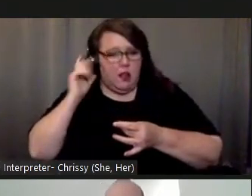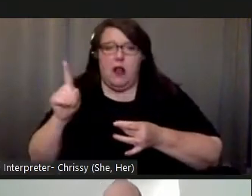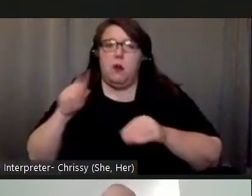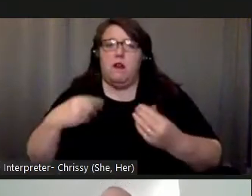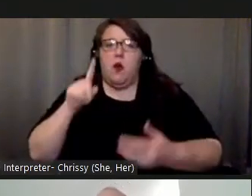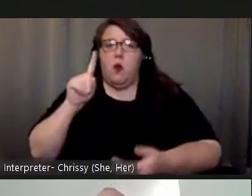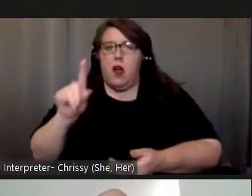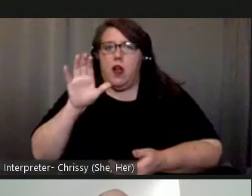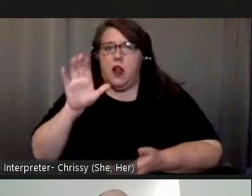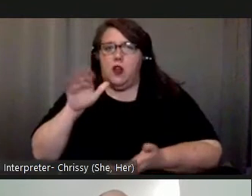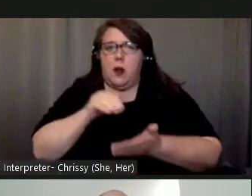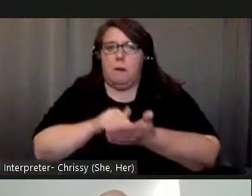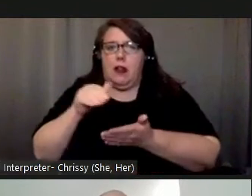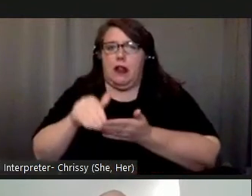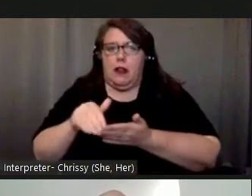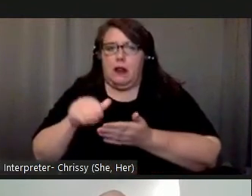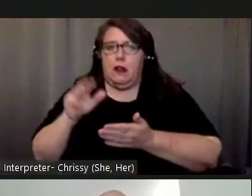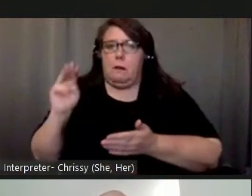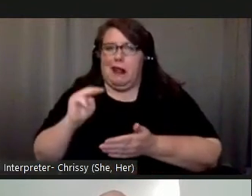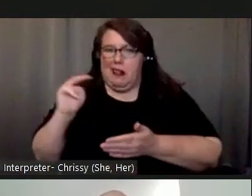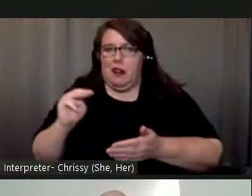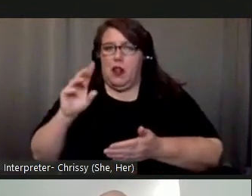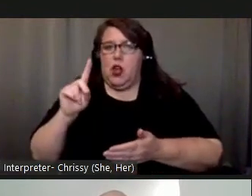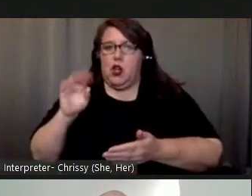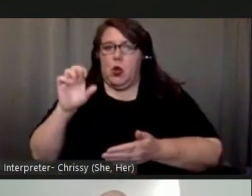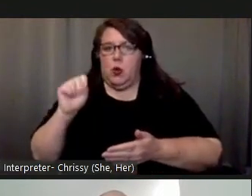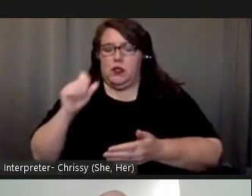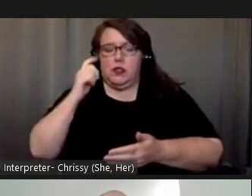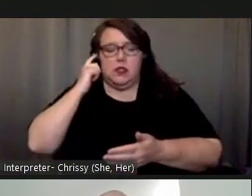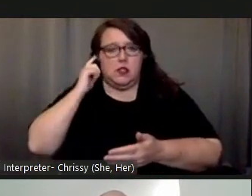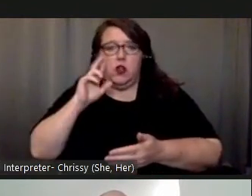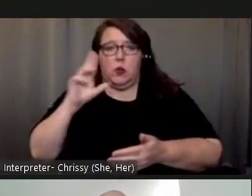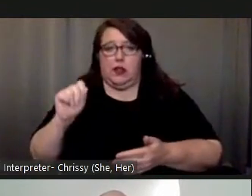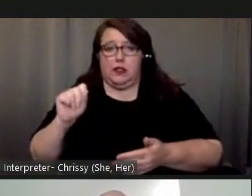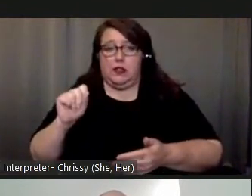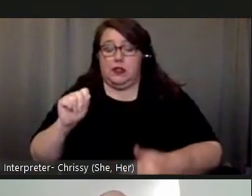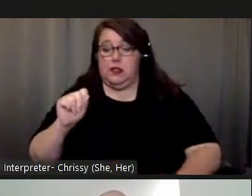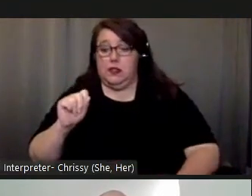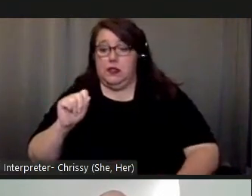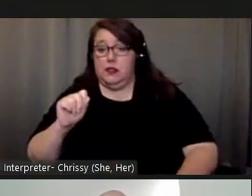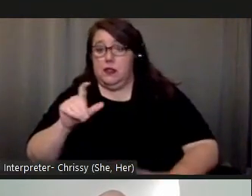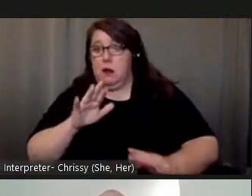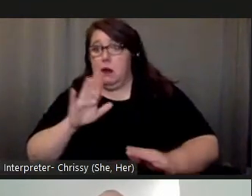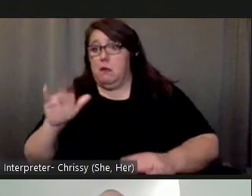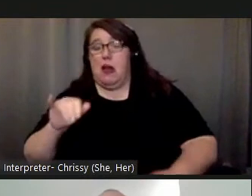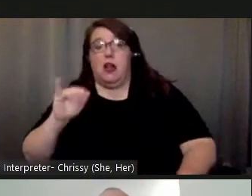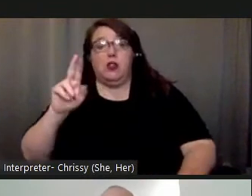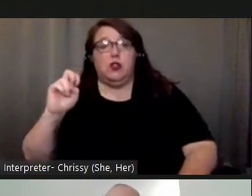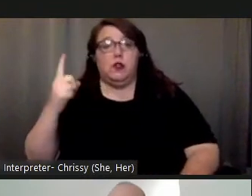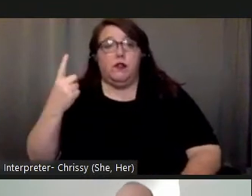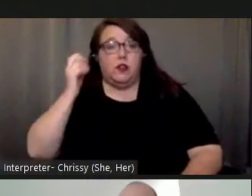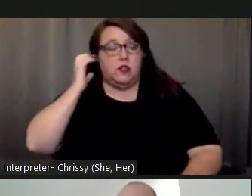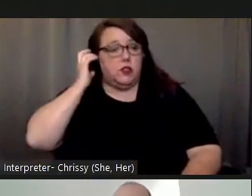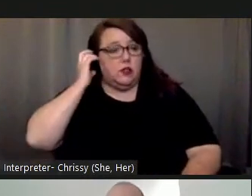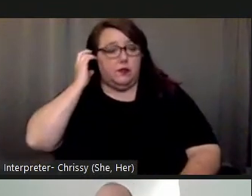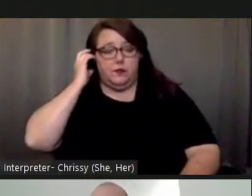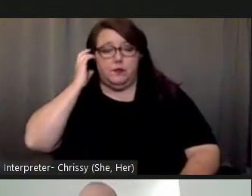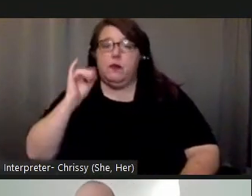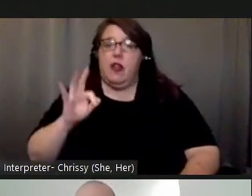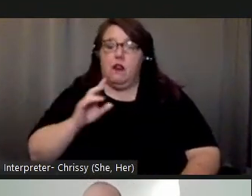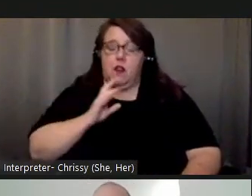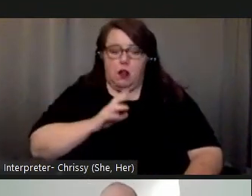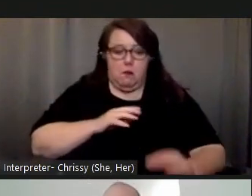million doses to the United States by June 1. And so if we're talking March,